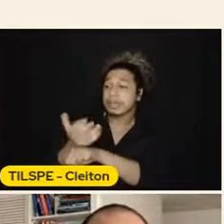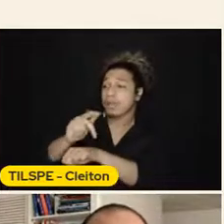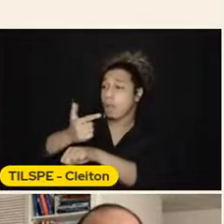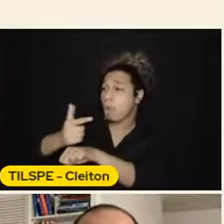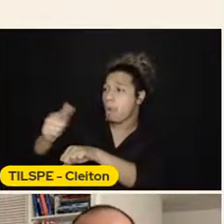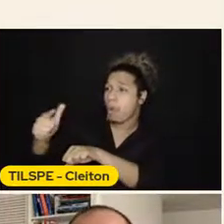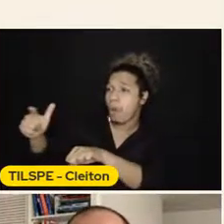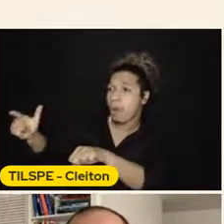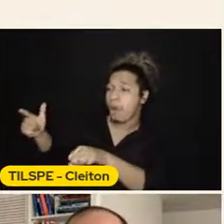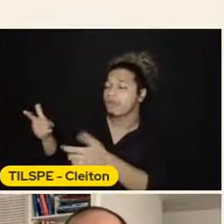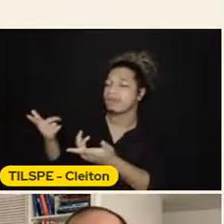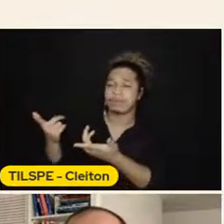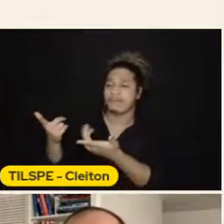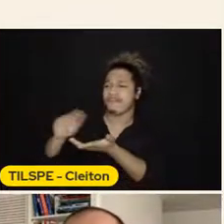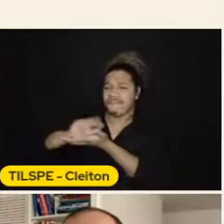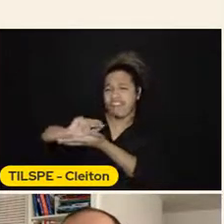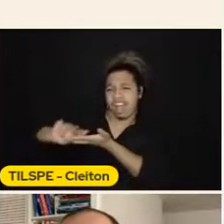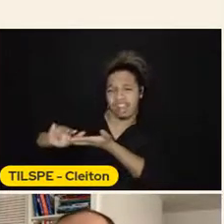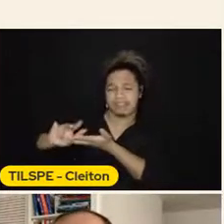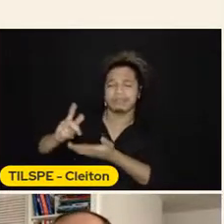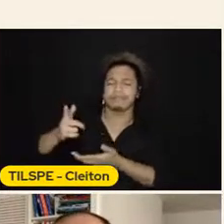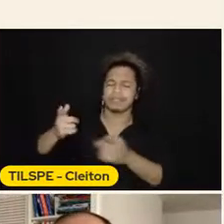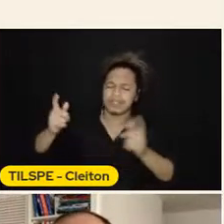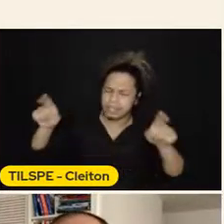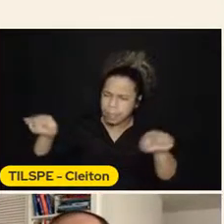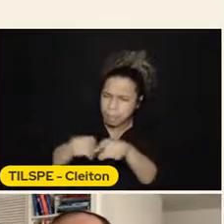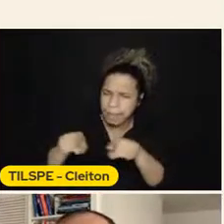classes. They allow us to talk about